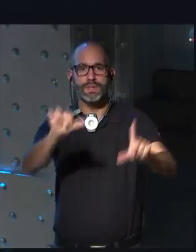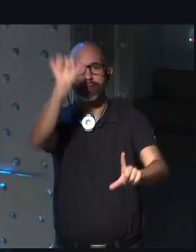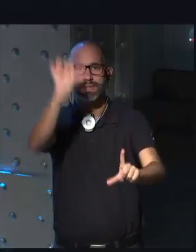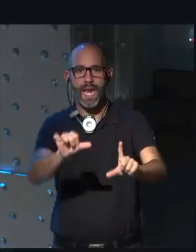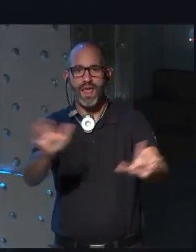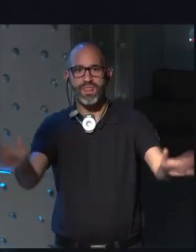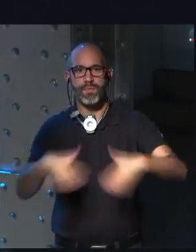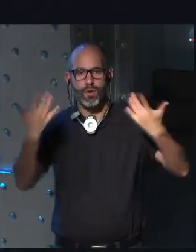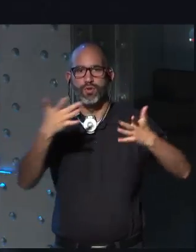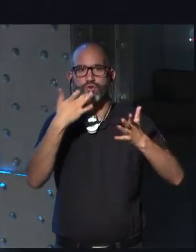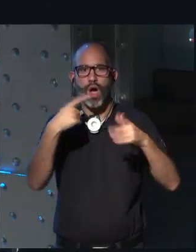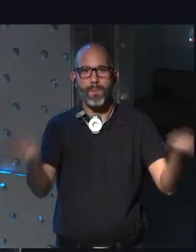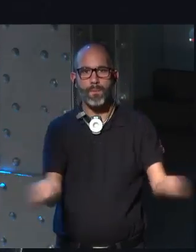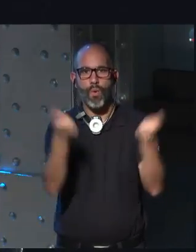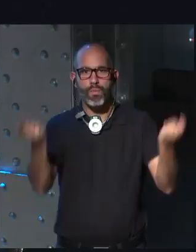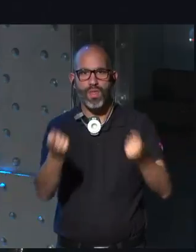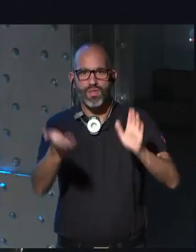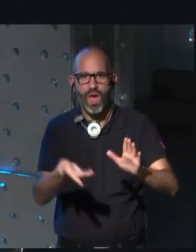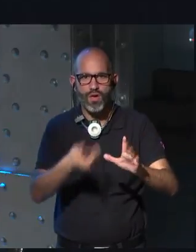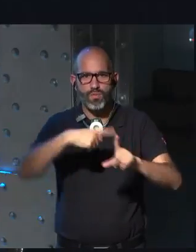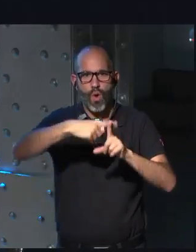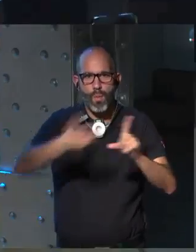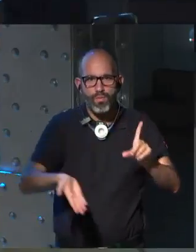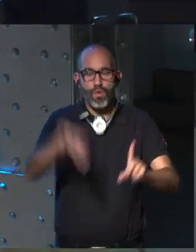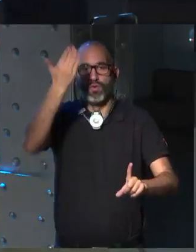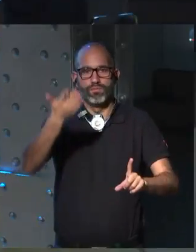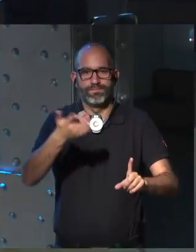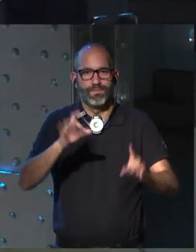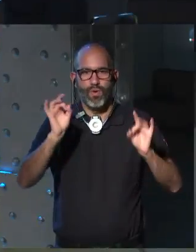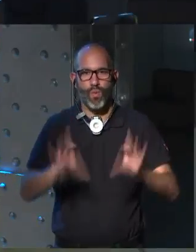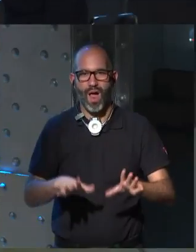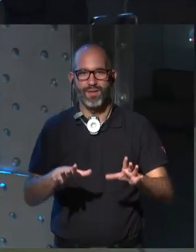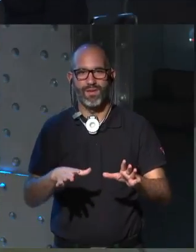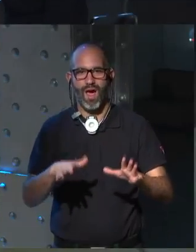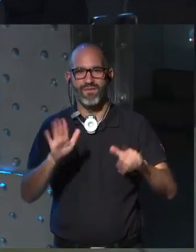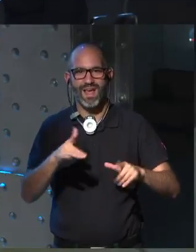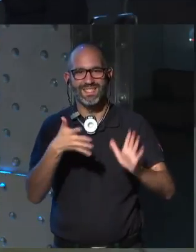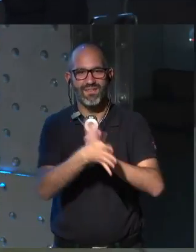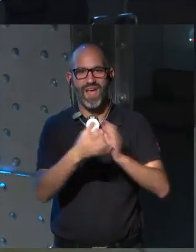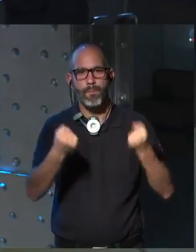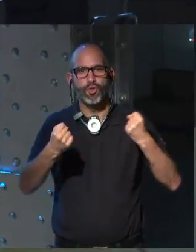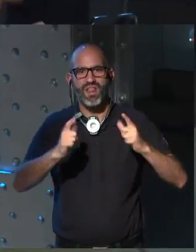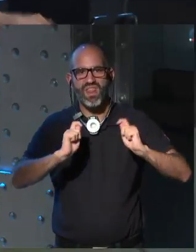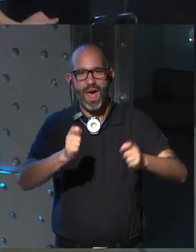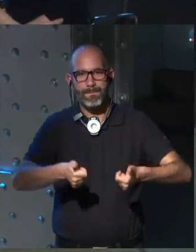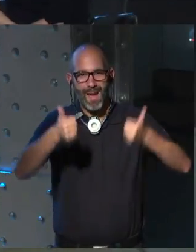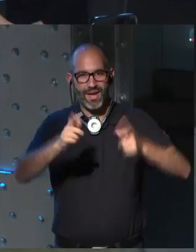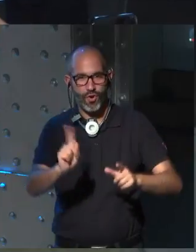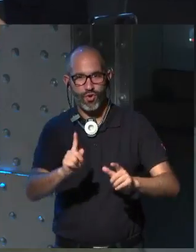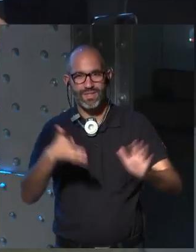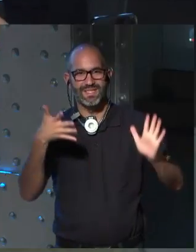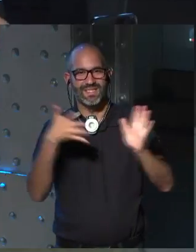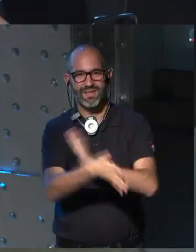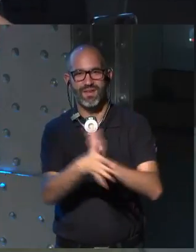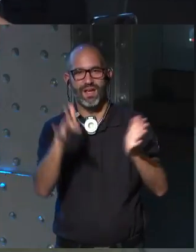it's not being put out at any more power than the show that you were watching was. It's just that the show has a dynamic range that was going up and